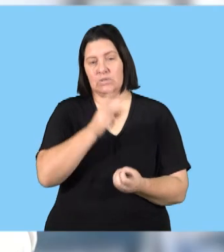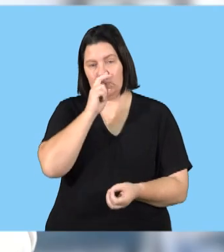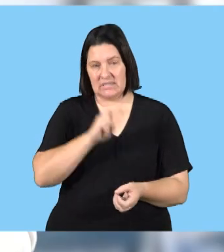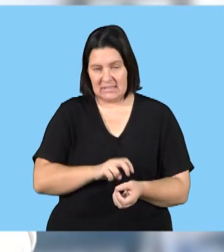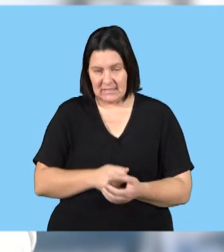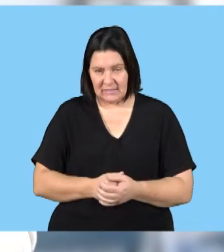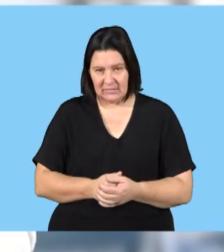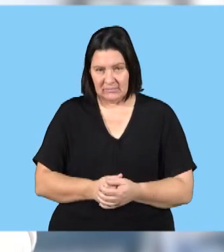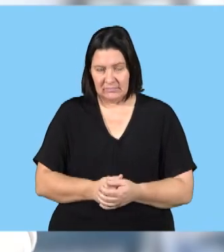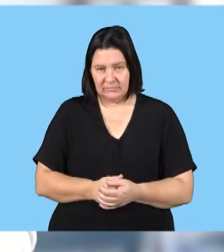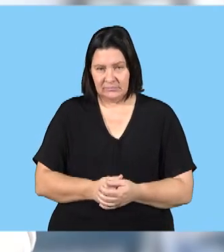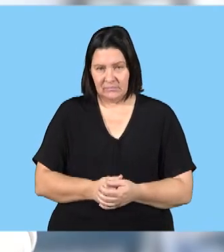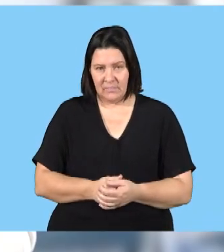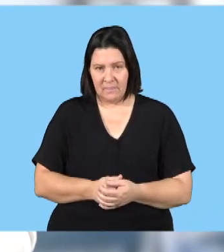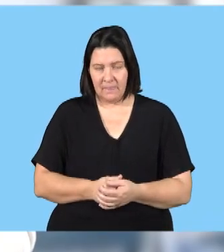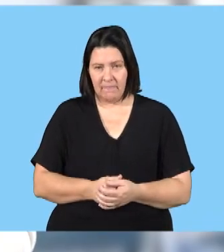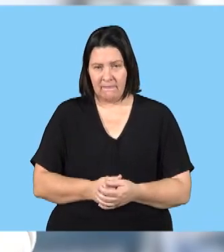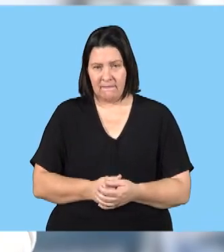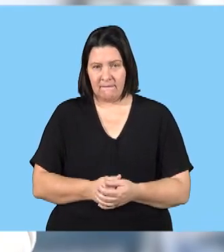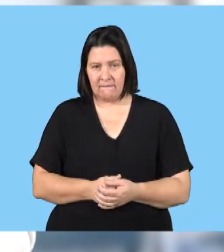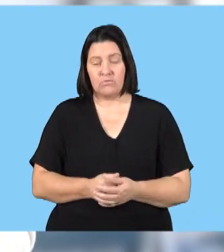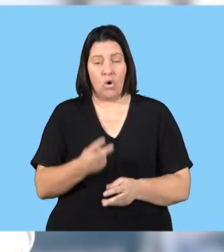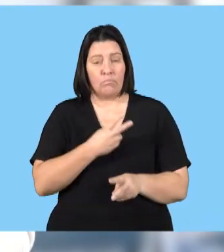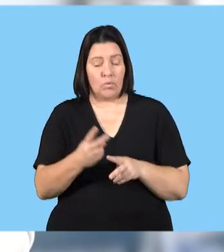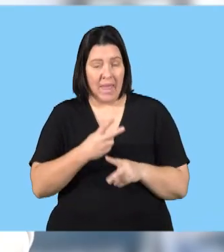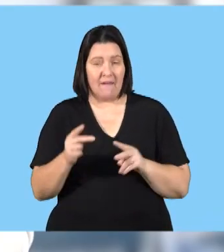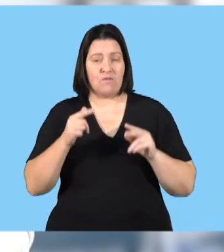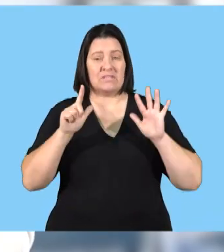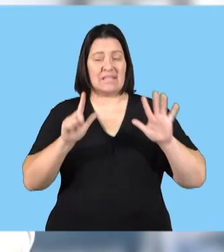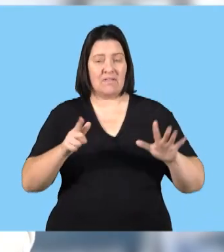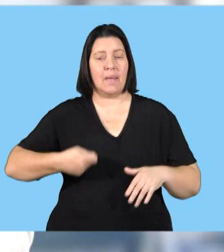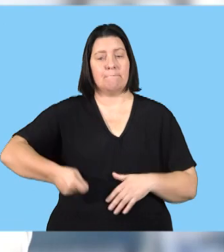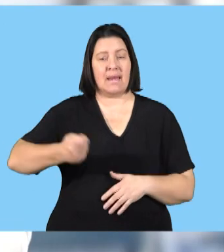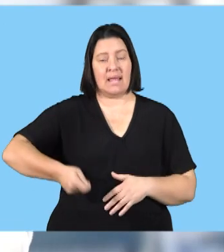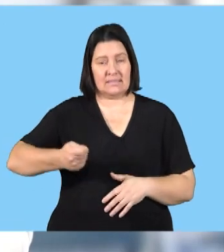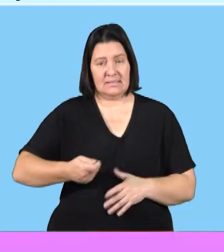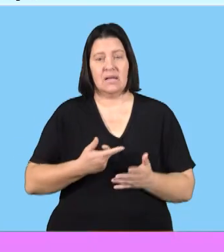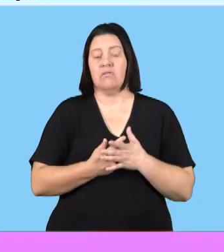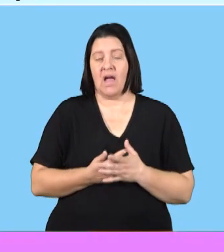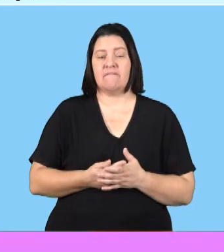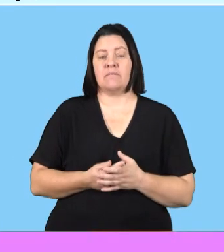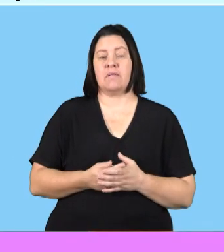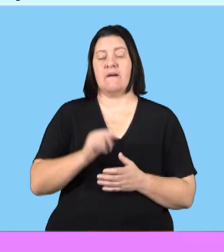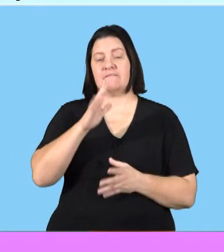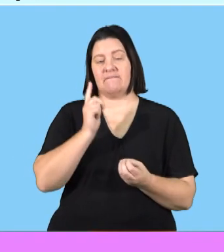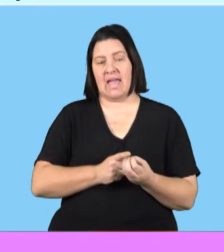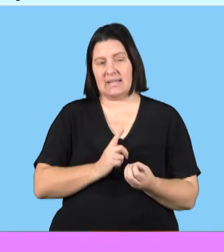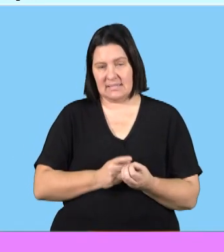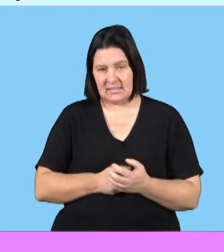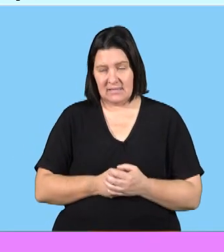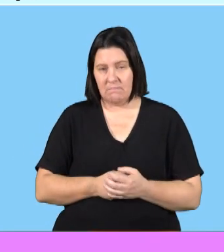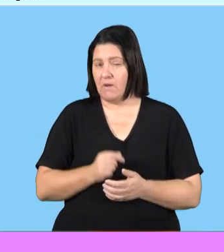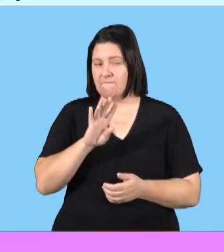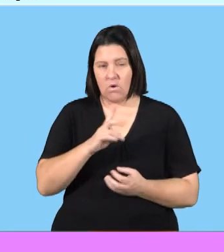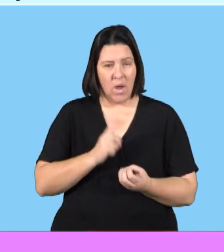So the answer, the number of eggs that Lulu needs to prepare for 7 people will then be 5x. If it's